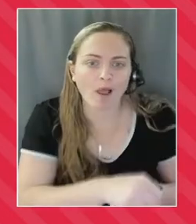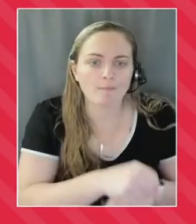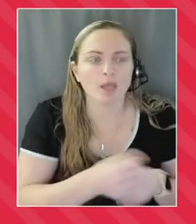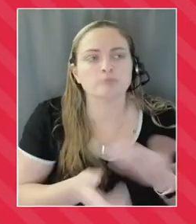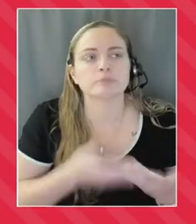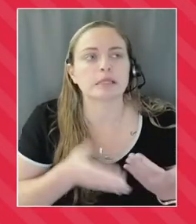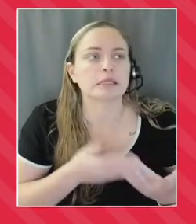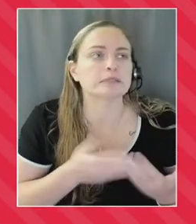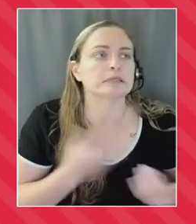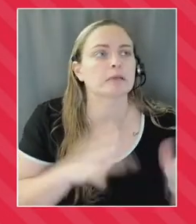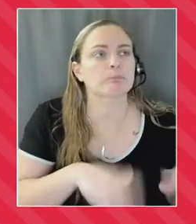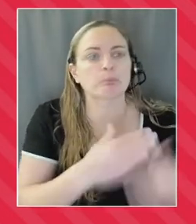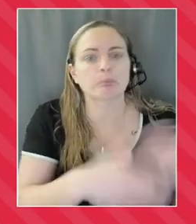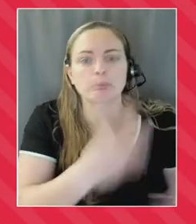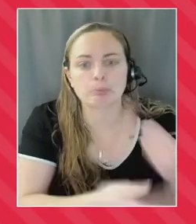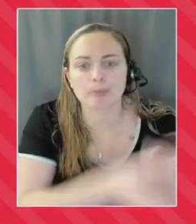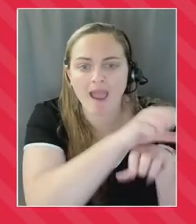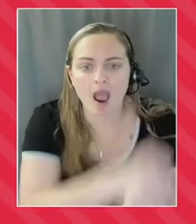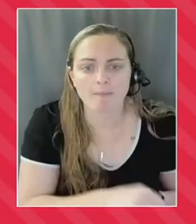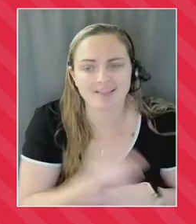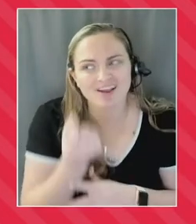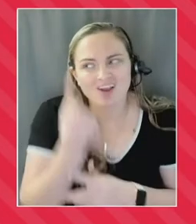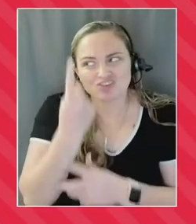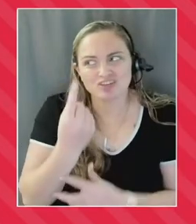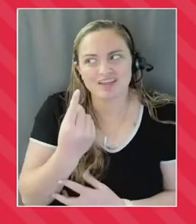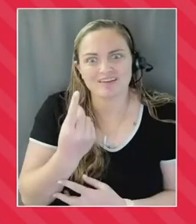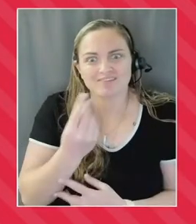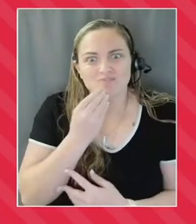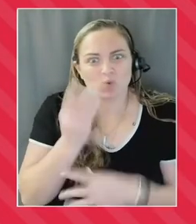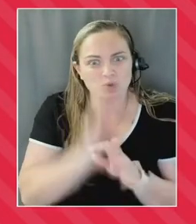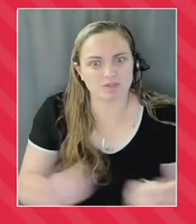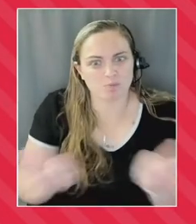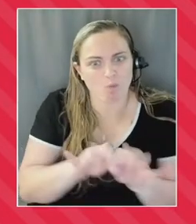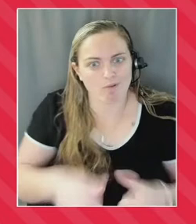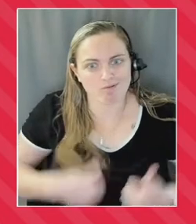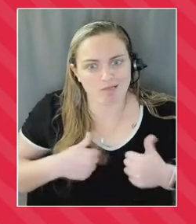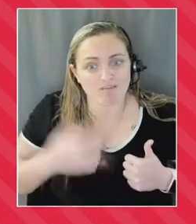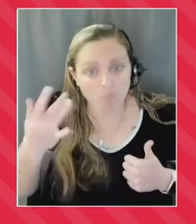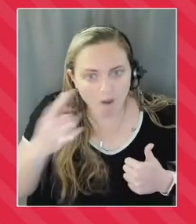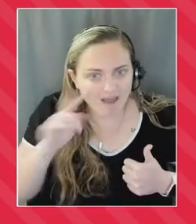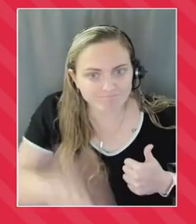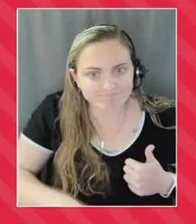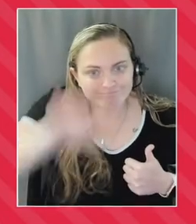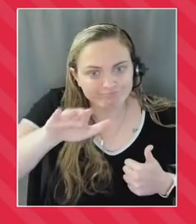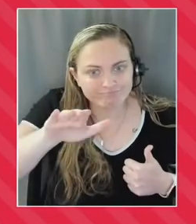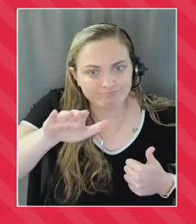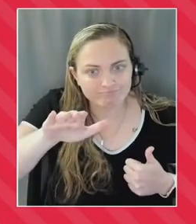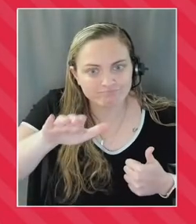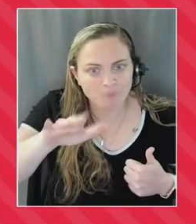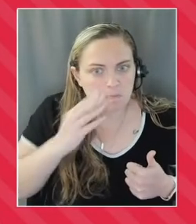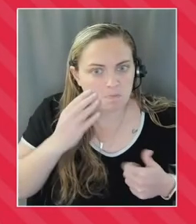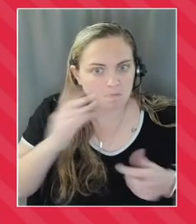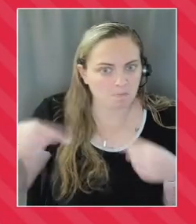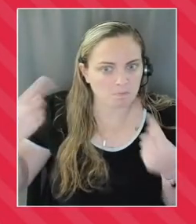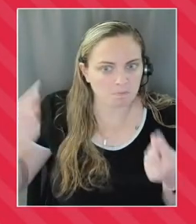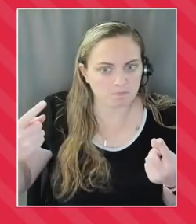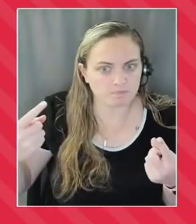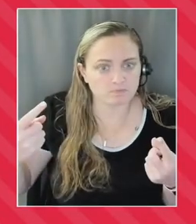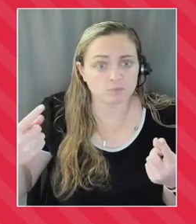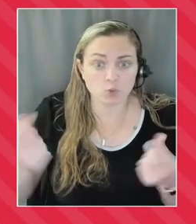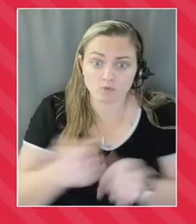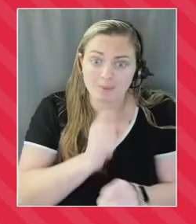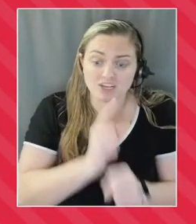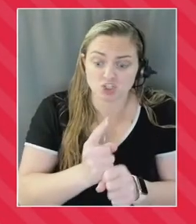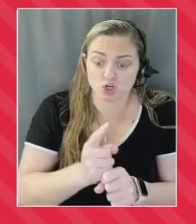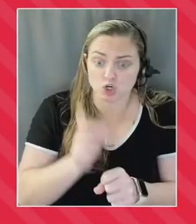They understand the meaning of food in their lives. They've grown up that way. Mm-hmm. So we have to continue to make room for those leaders